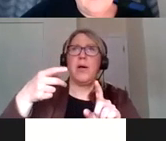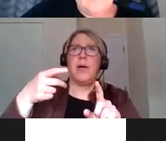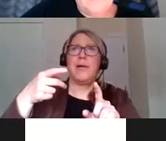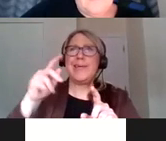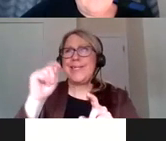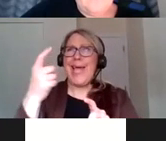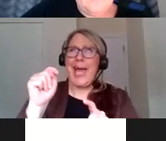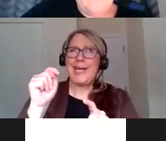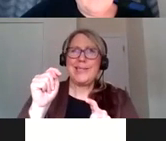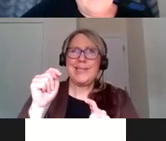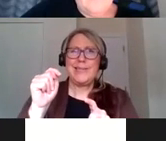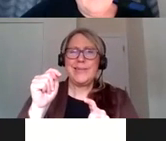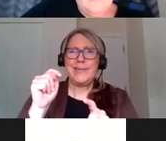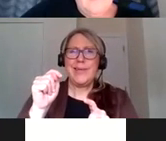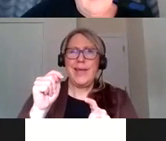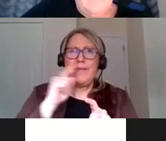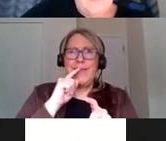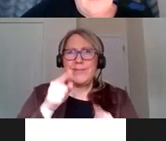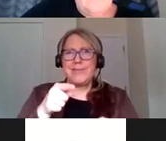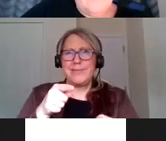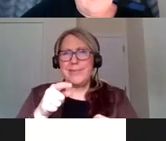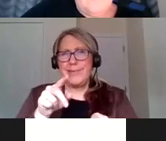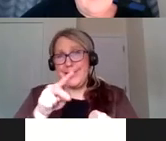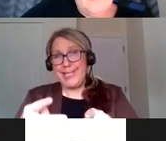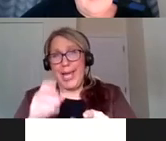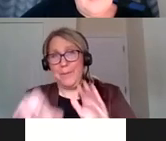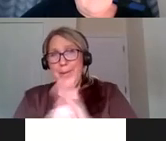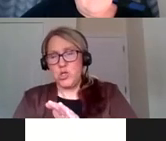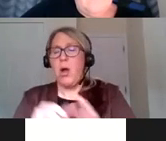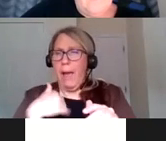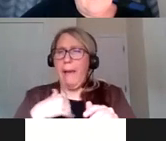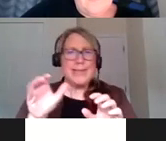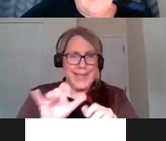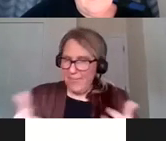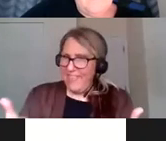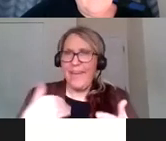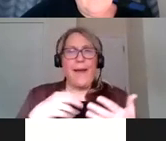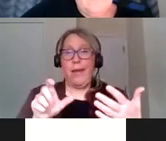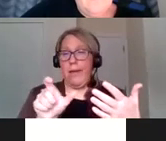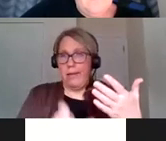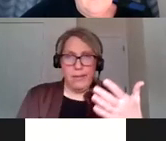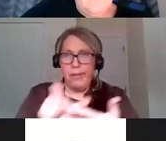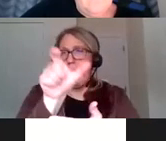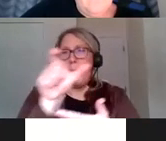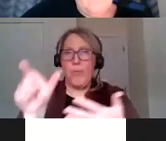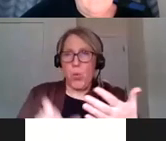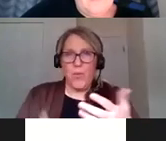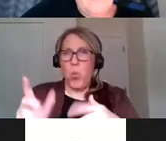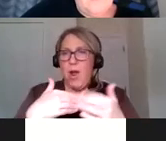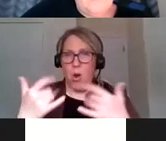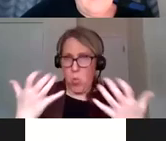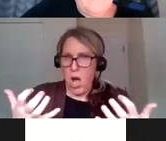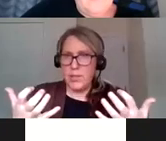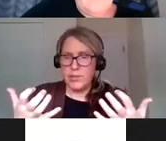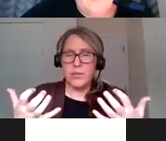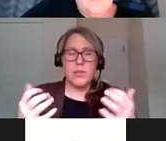text that is after the second panda, I can do the same thing, and I can drag that down. I can